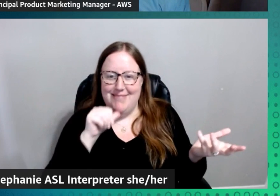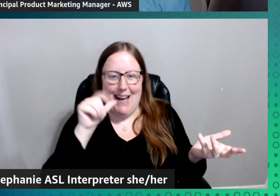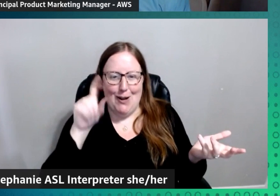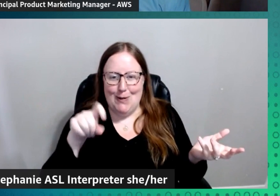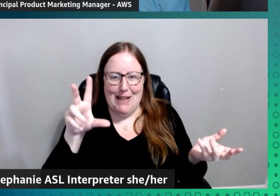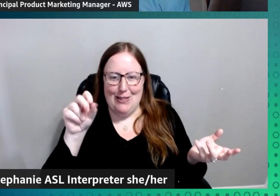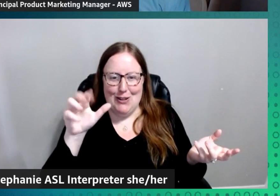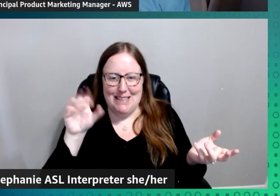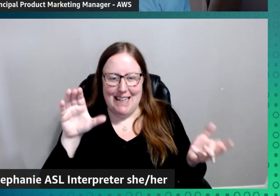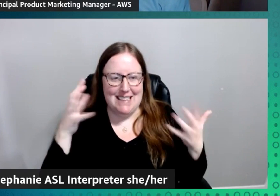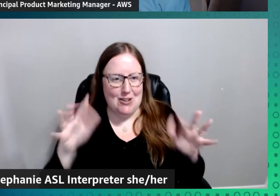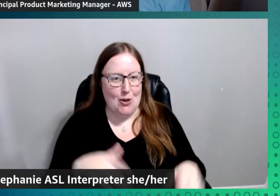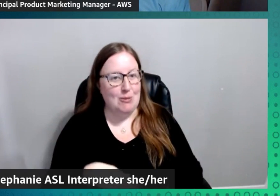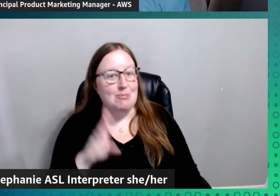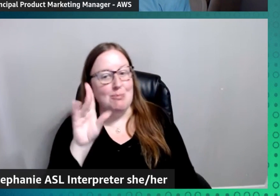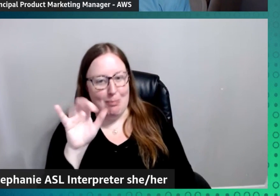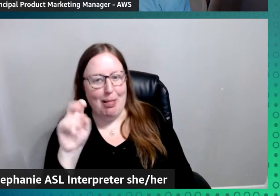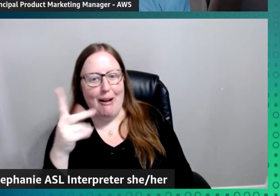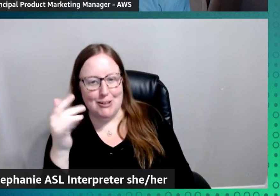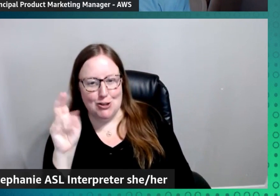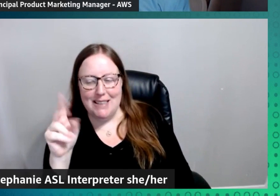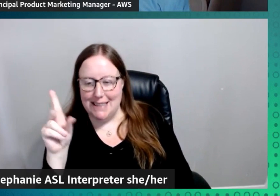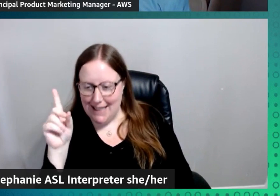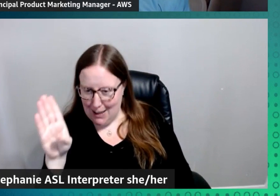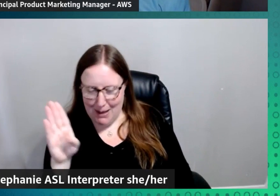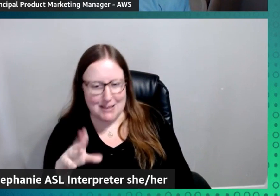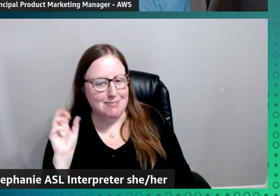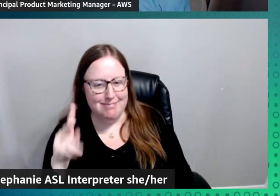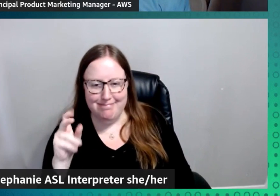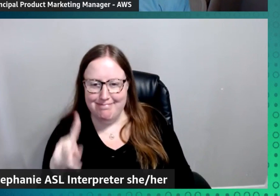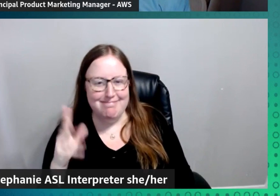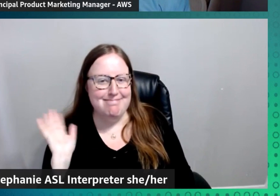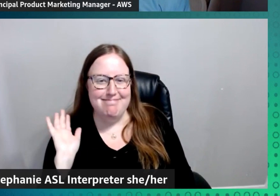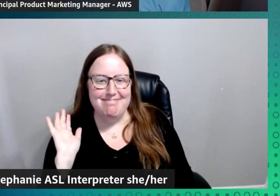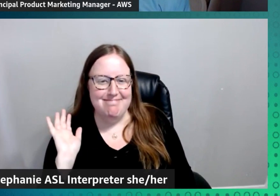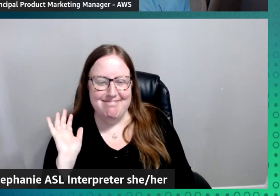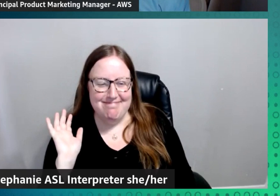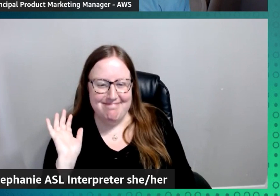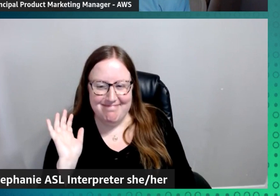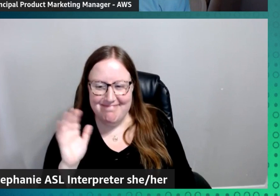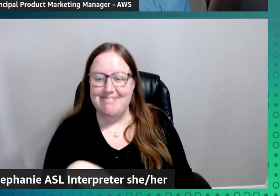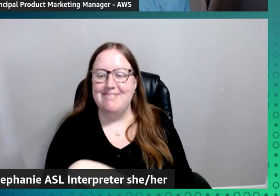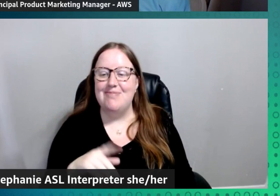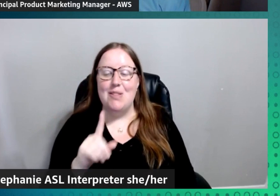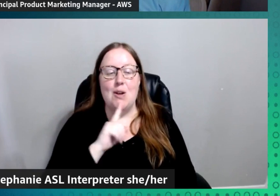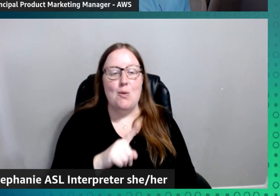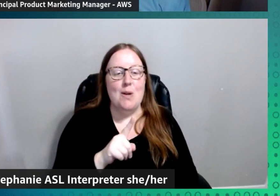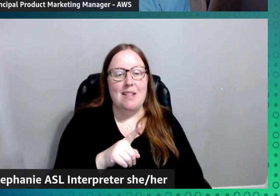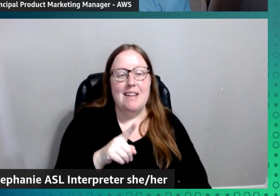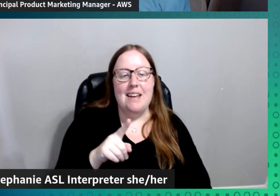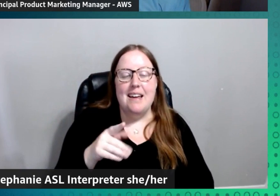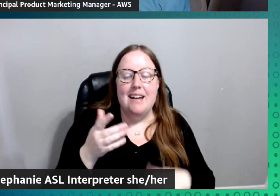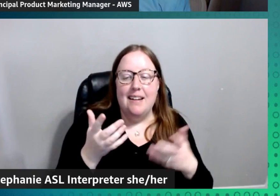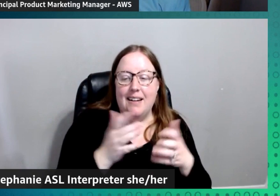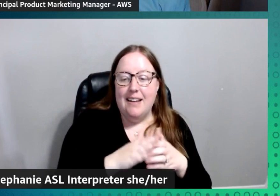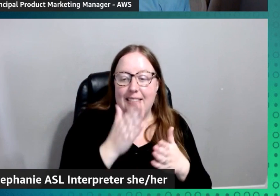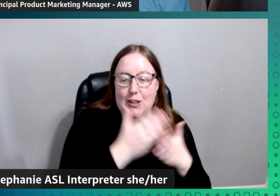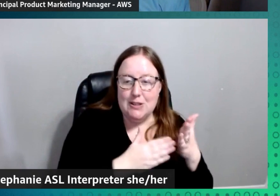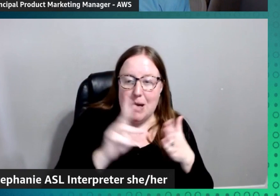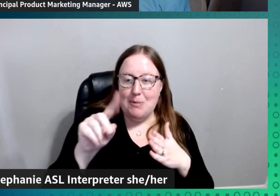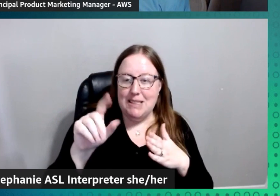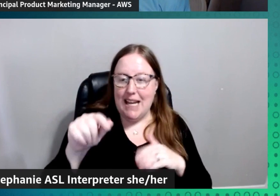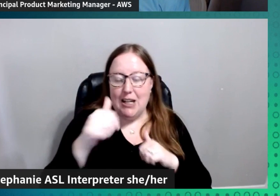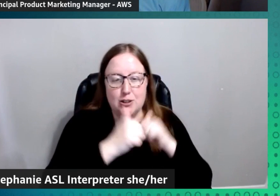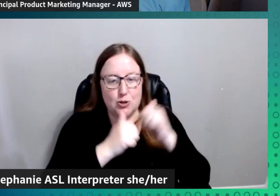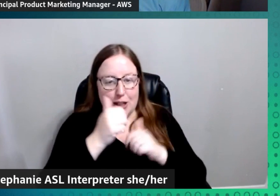need. Blockchain's another database, but it's Ready? non-refutable, right? It's immutable. There's some data structure things,